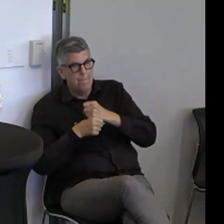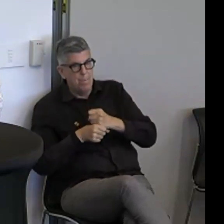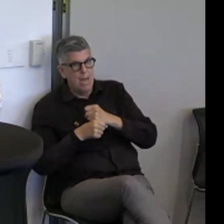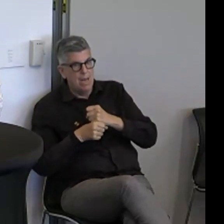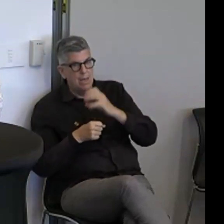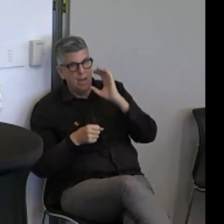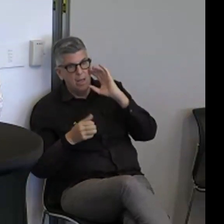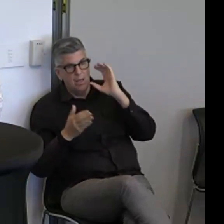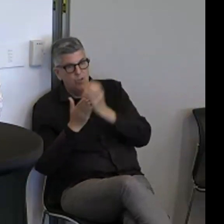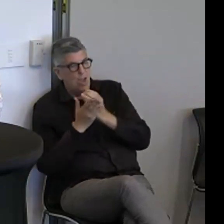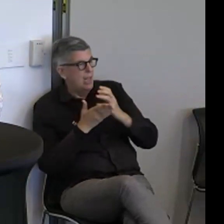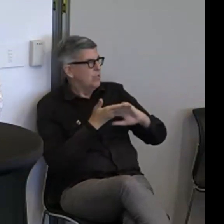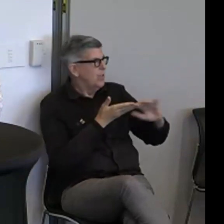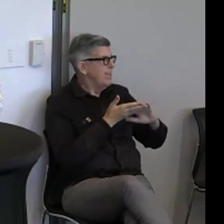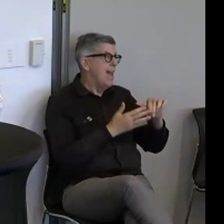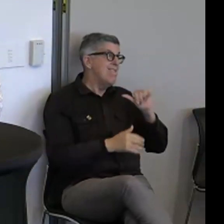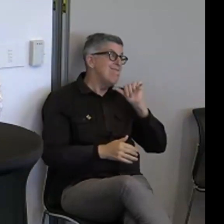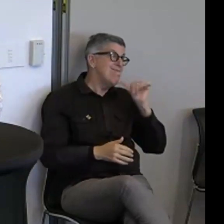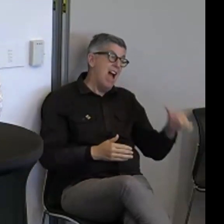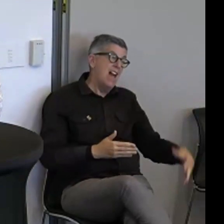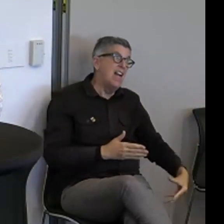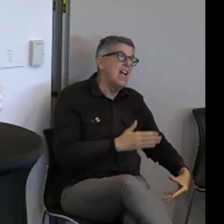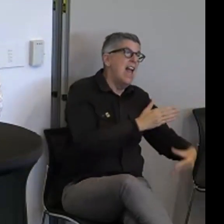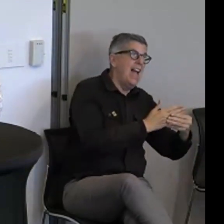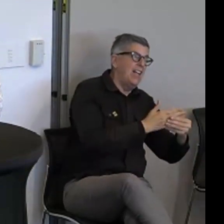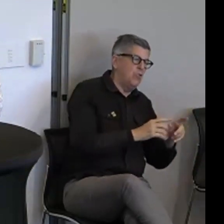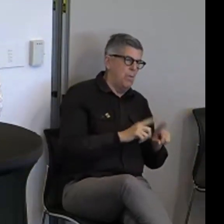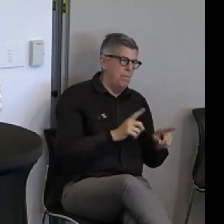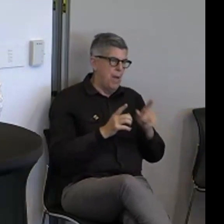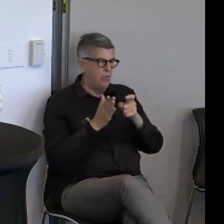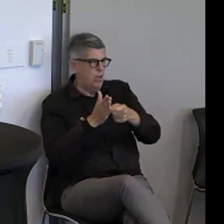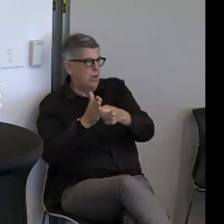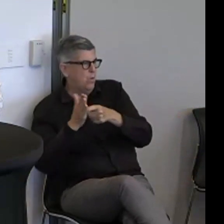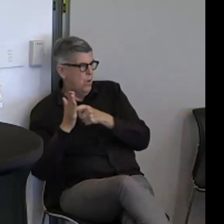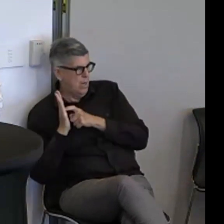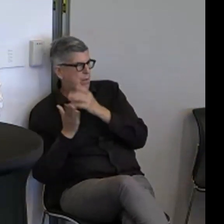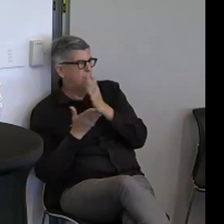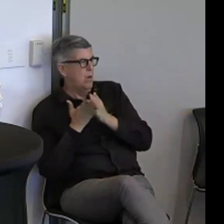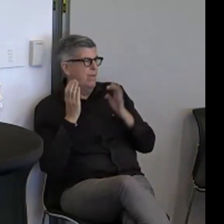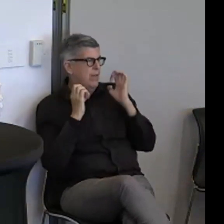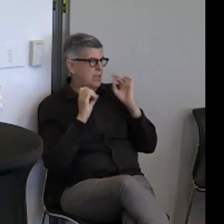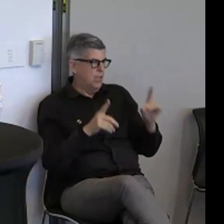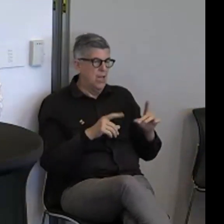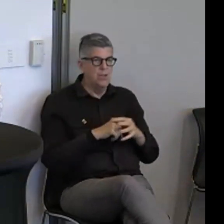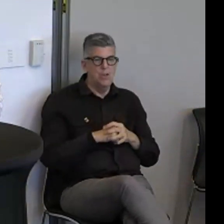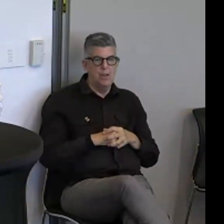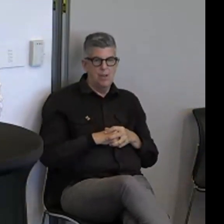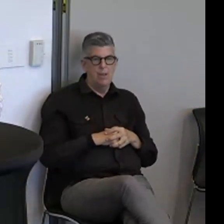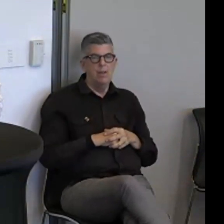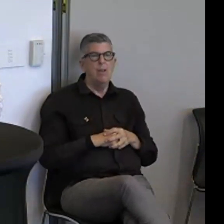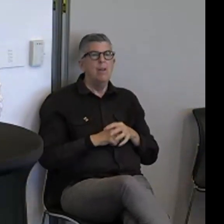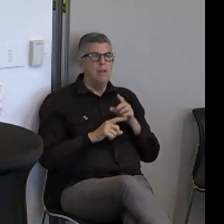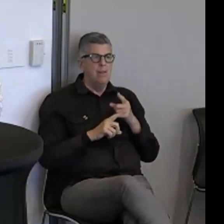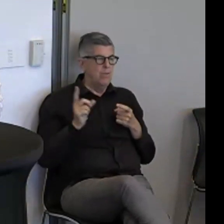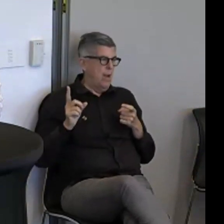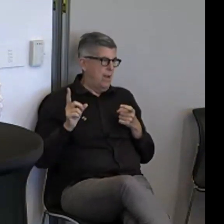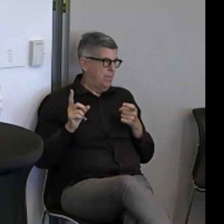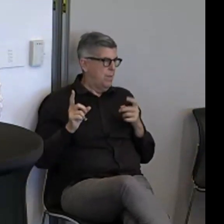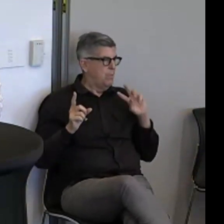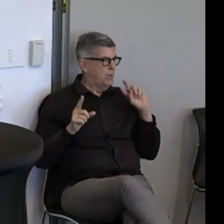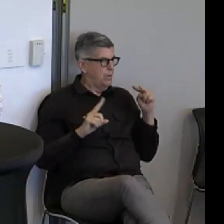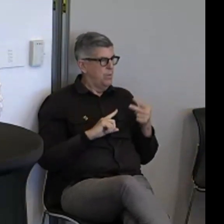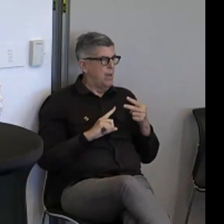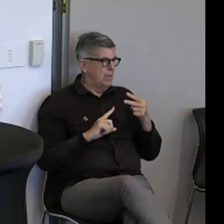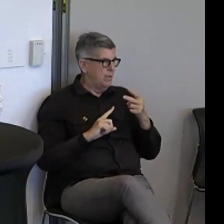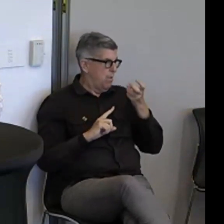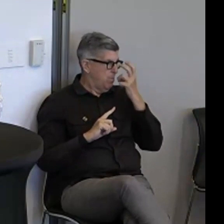a luxury, but an essential and part of the education and starting from a blind child. And then that's the